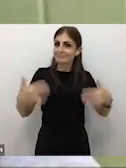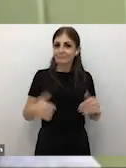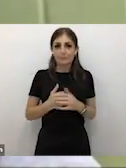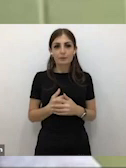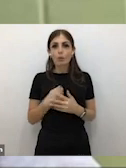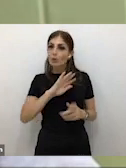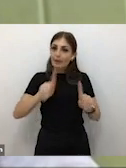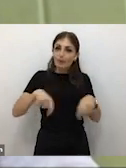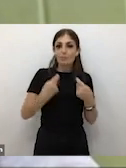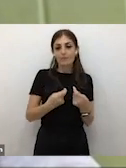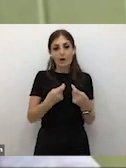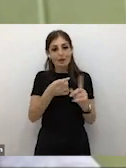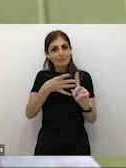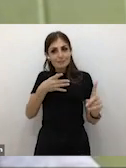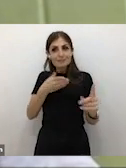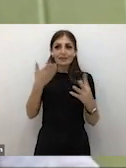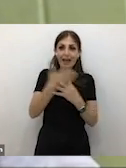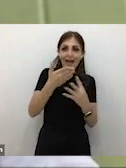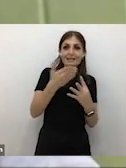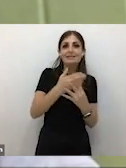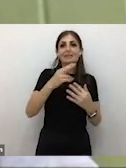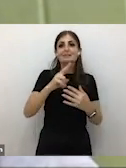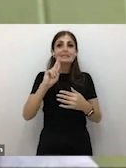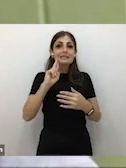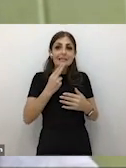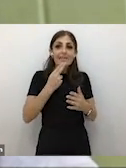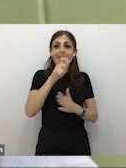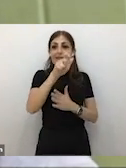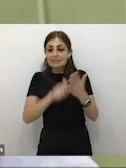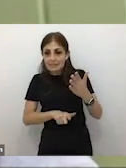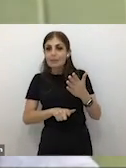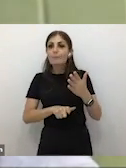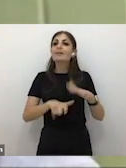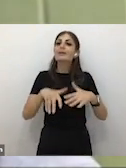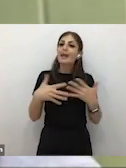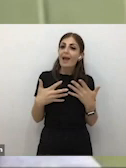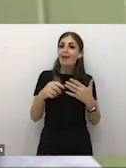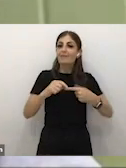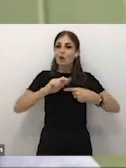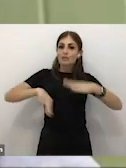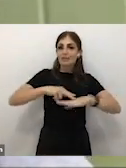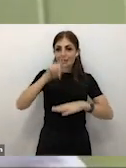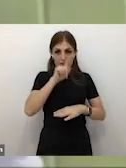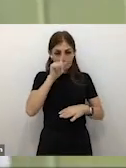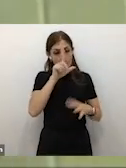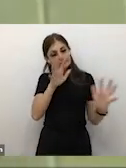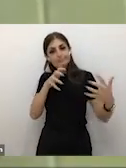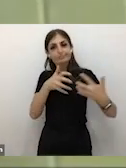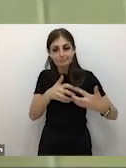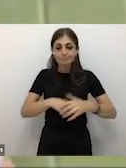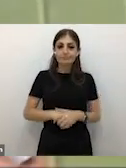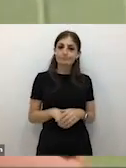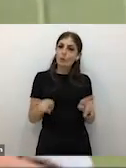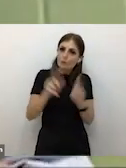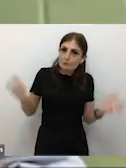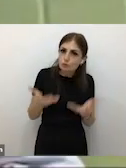customised access and inclusion support for First Nations, deaf and disabled participants in our programs. We also continue to really strongly